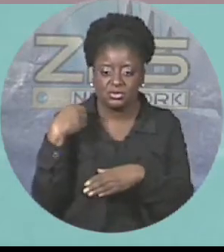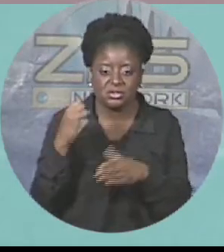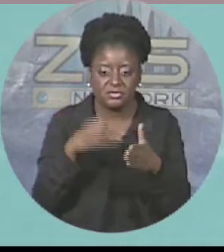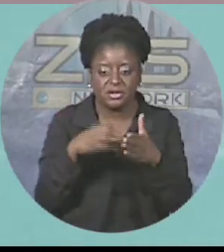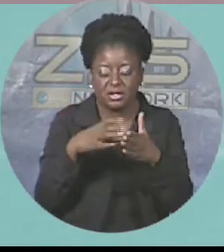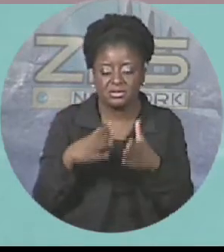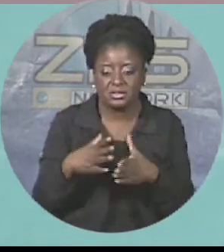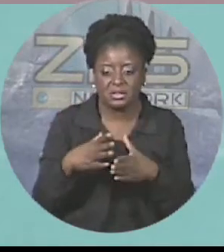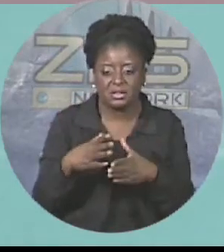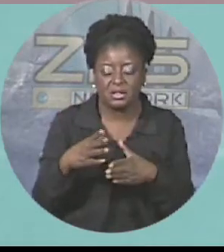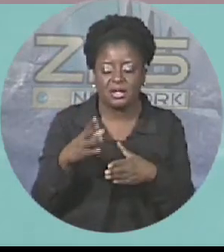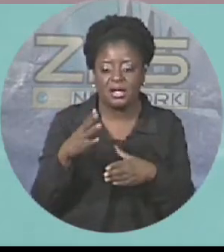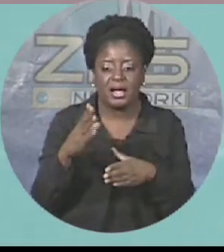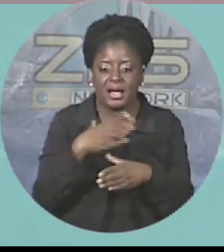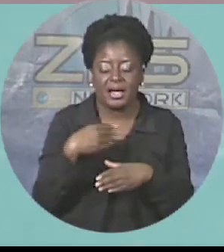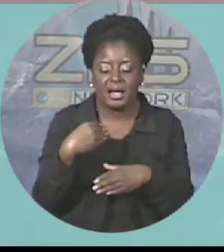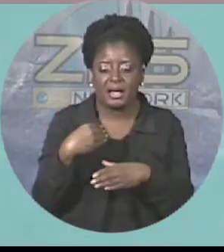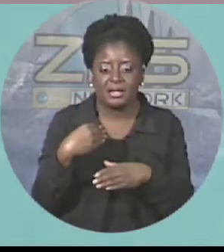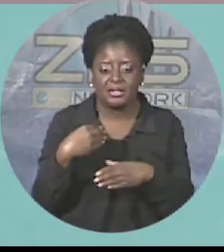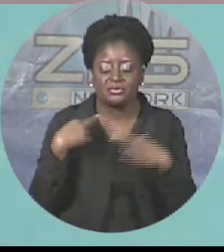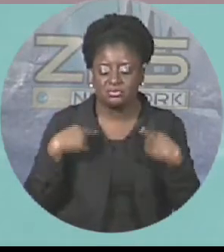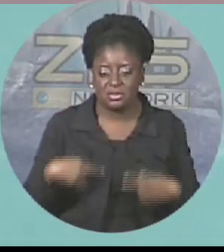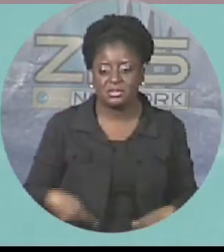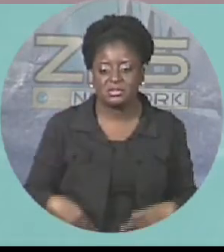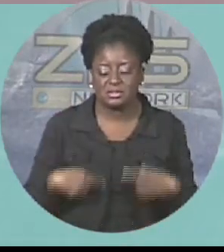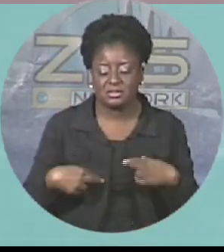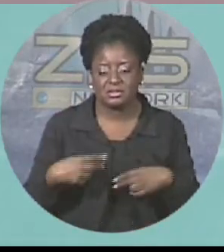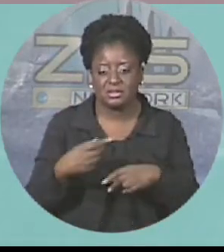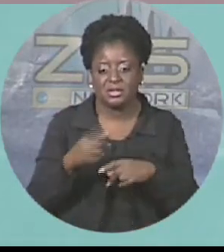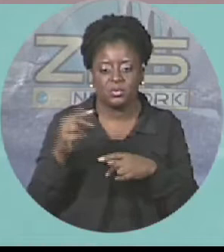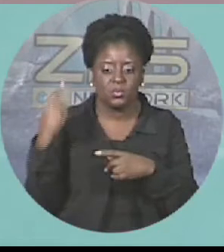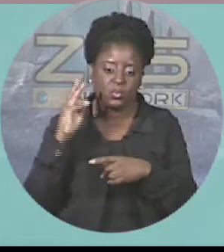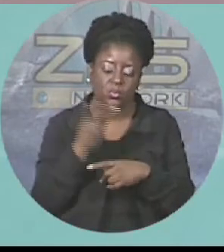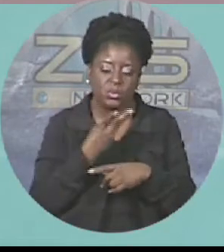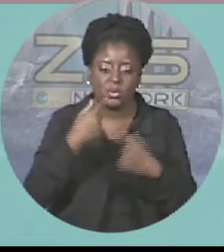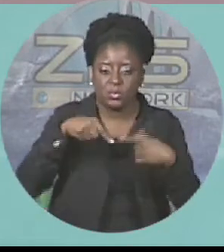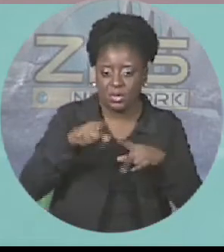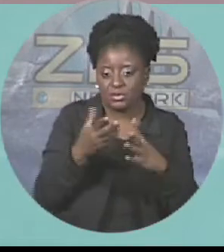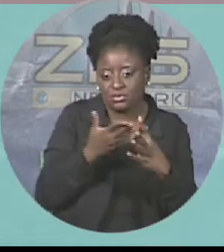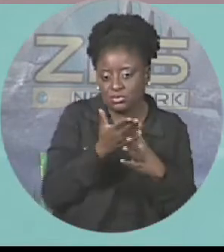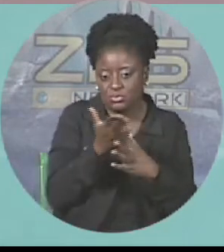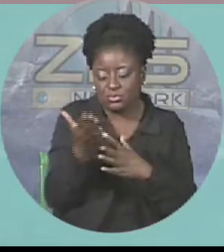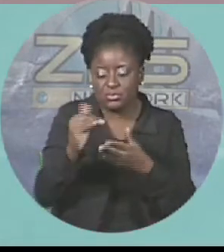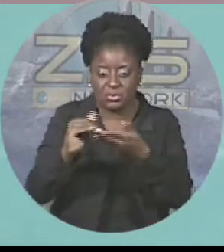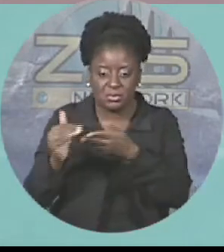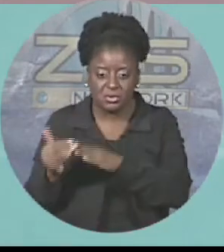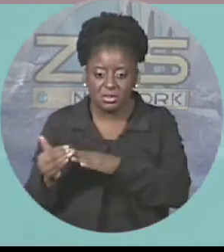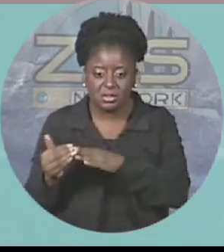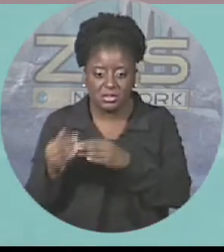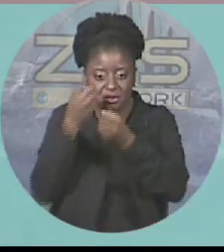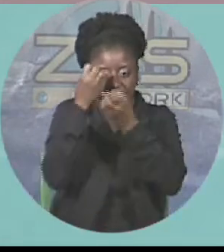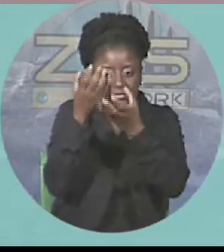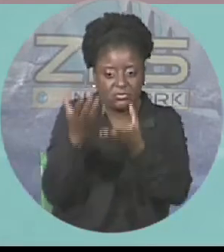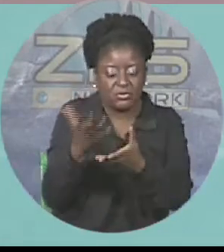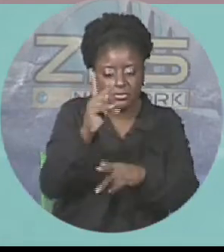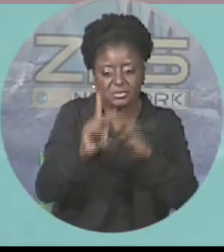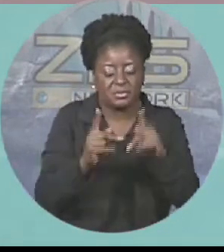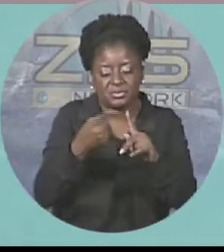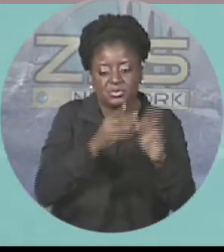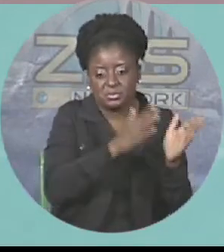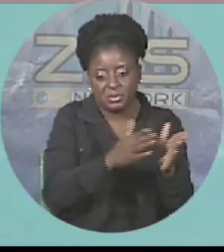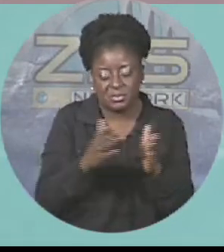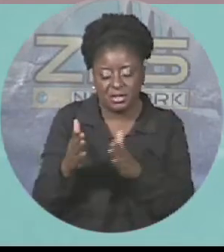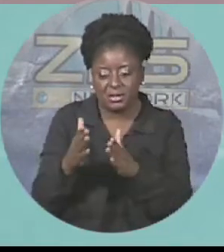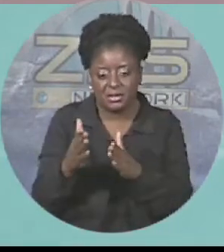and also members from council, where we went through the communities informing residents to prepare, protect themselves on